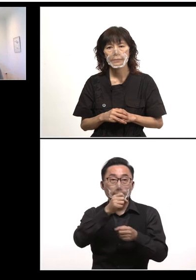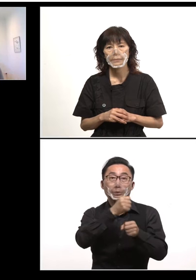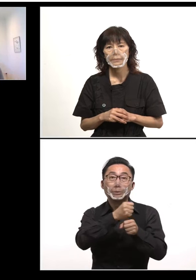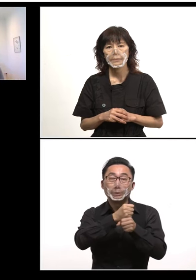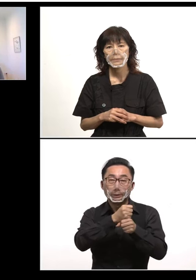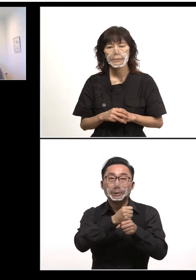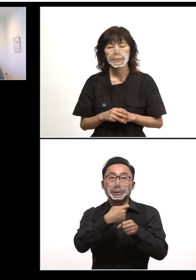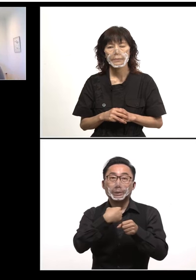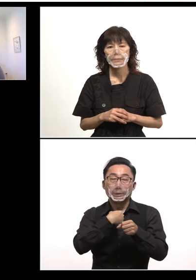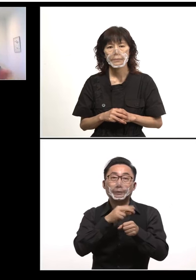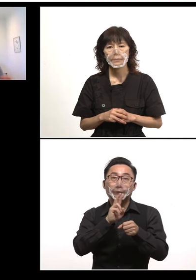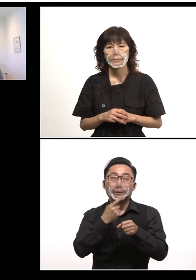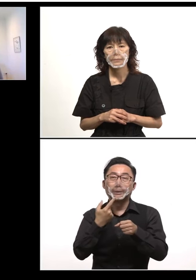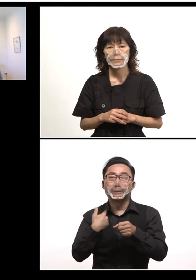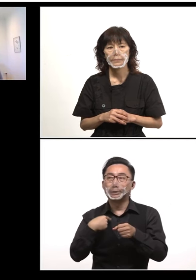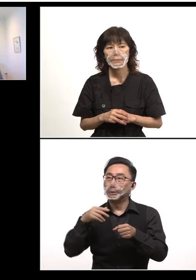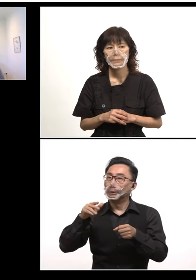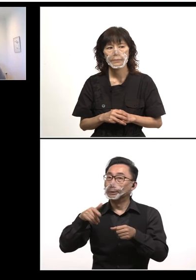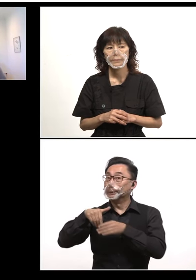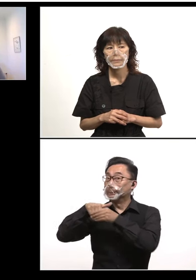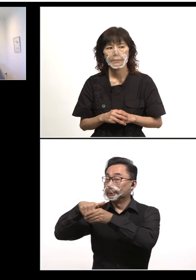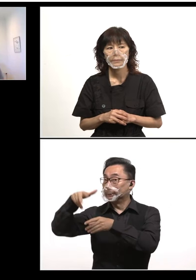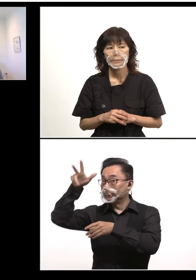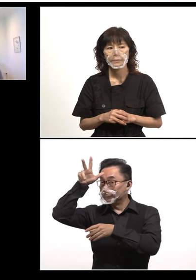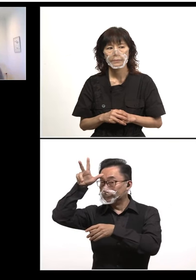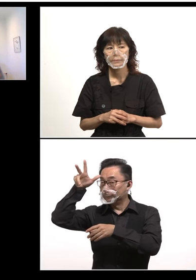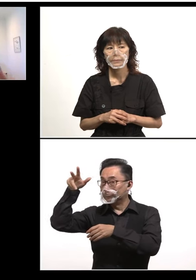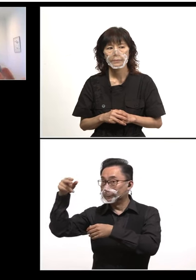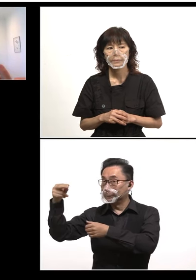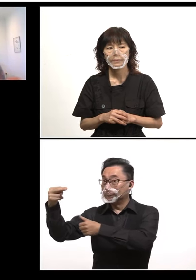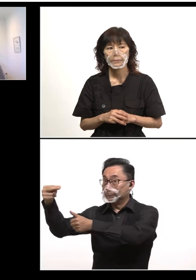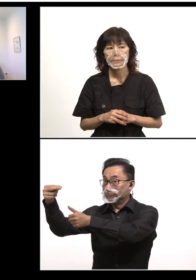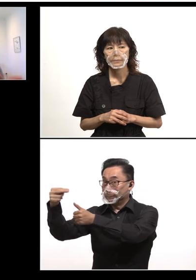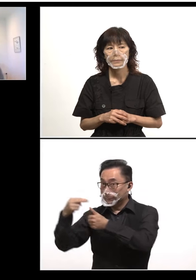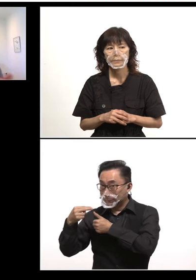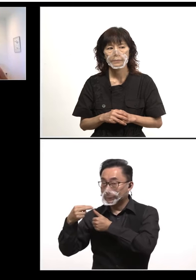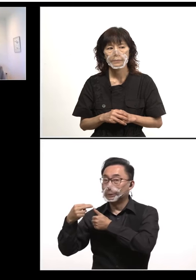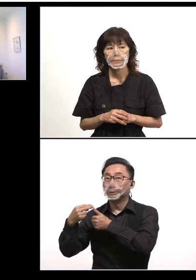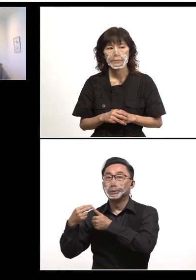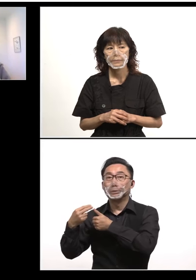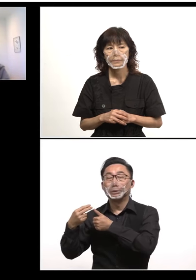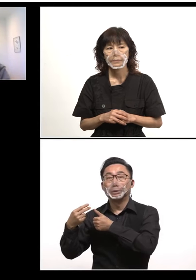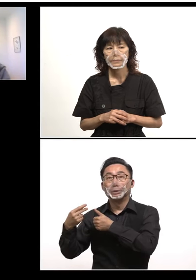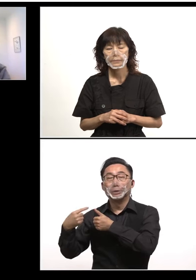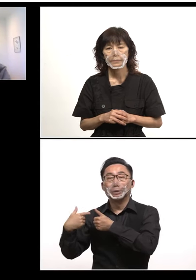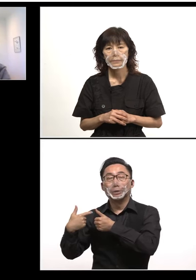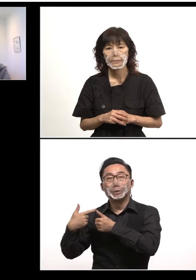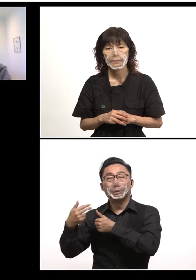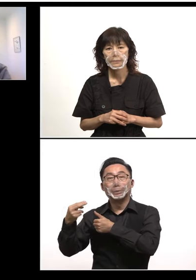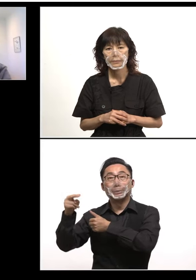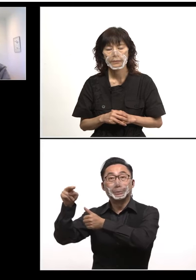pay for interpreters so that they can go to work, which is it's their human right to be able to communicate. But in the